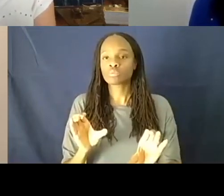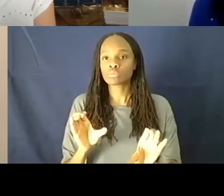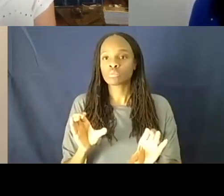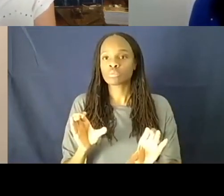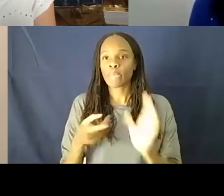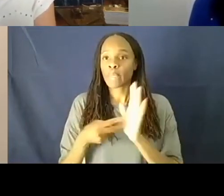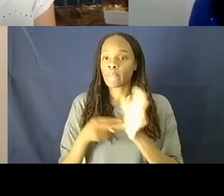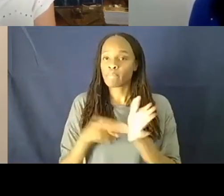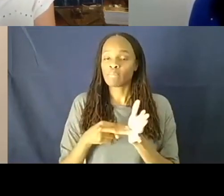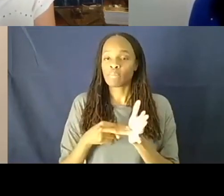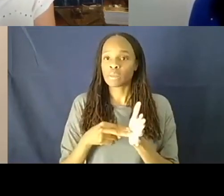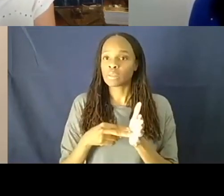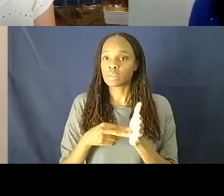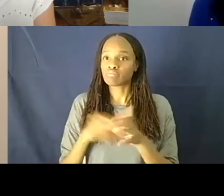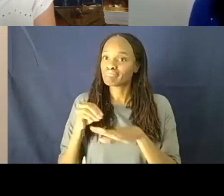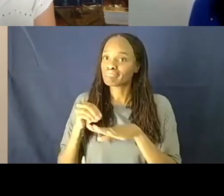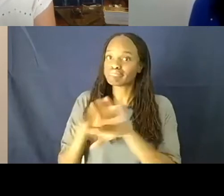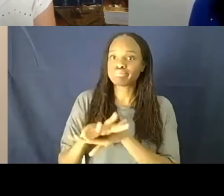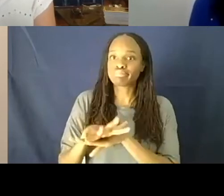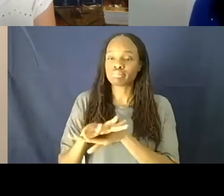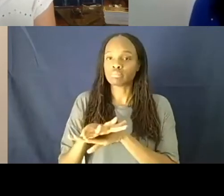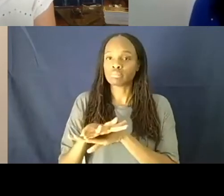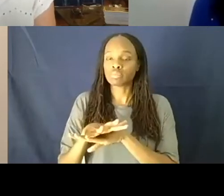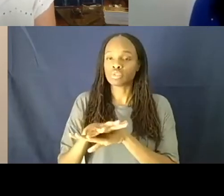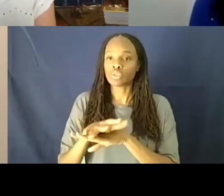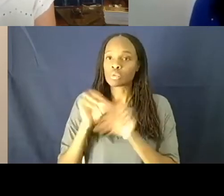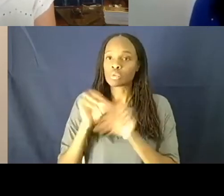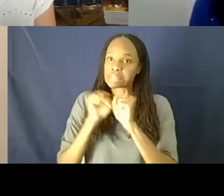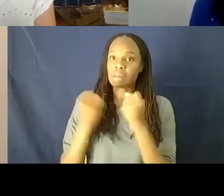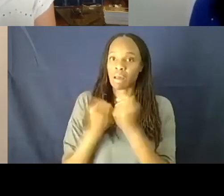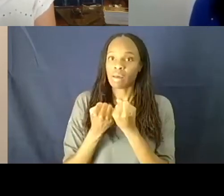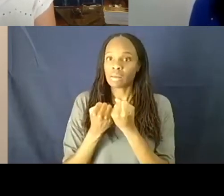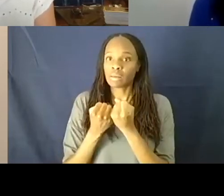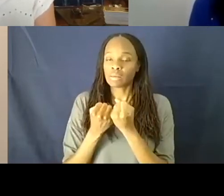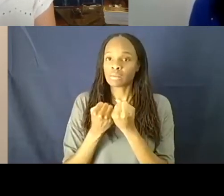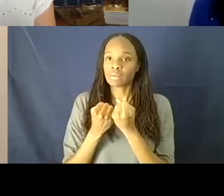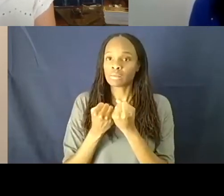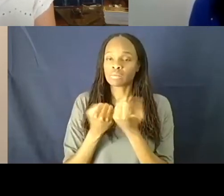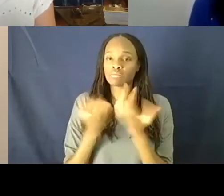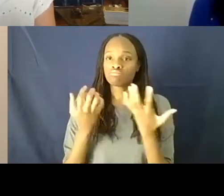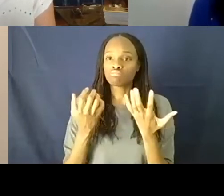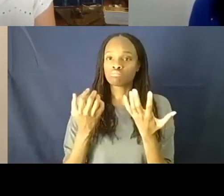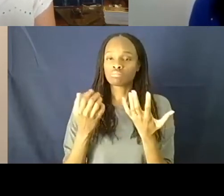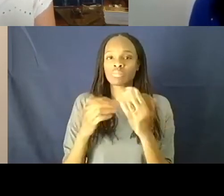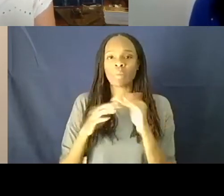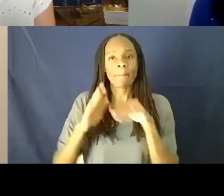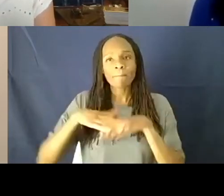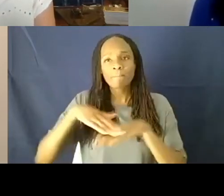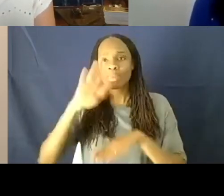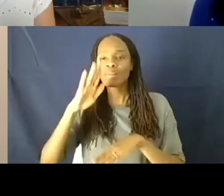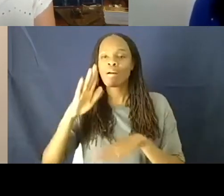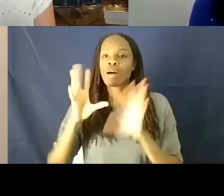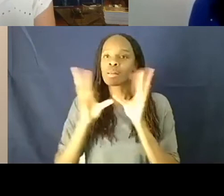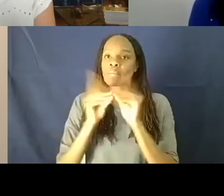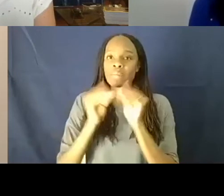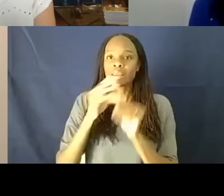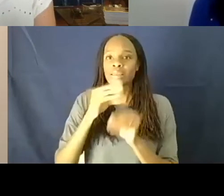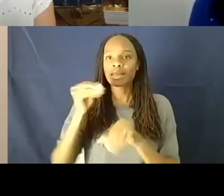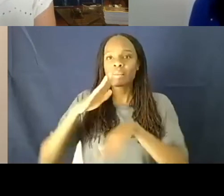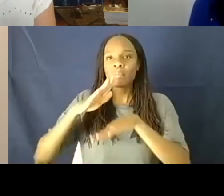society at large beyond, meeting the minimum requirements